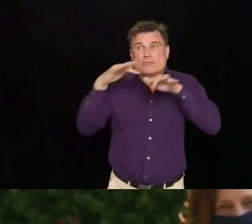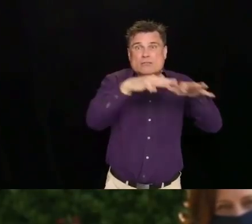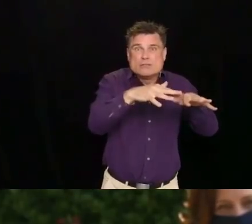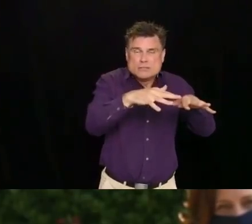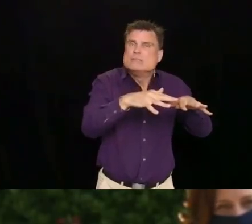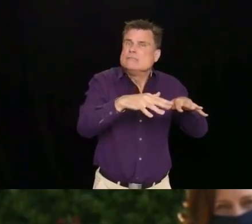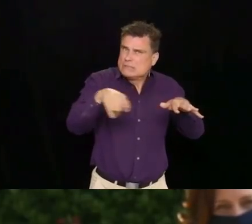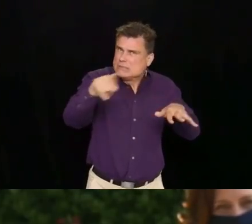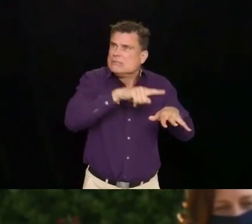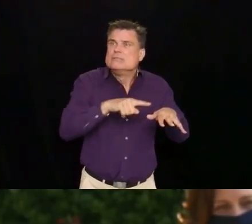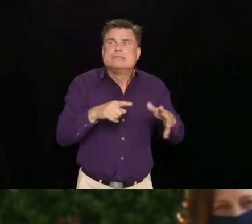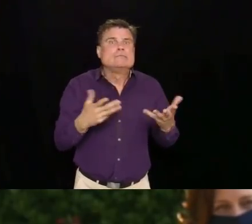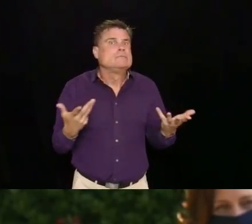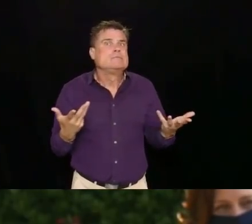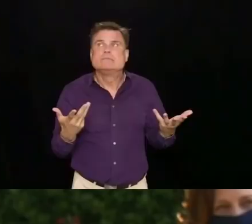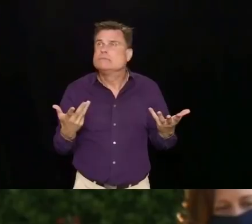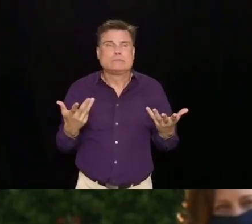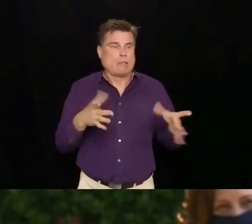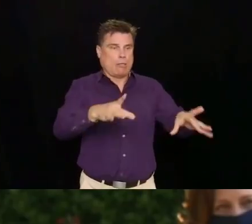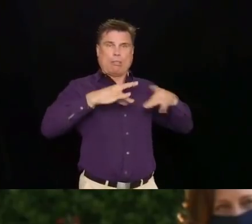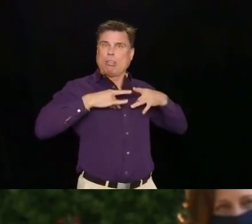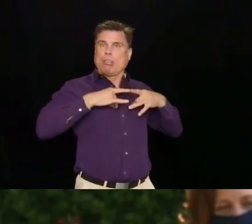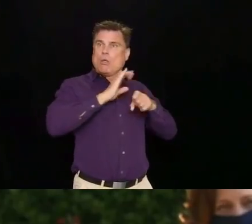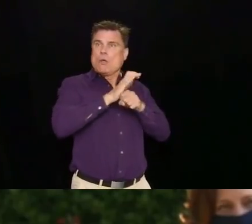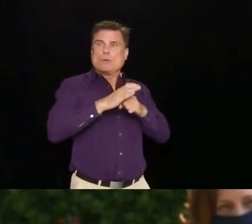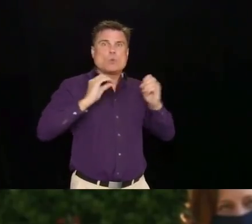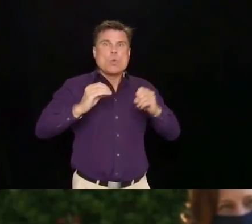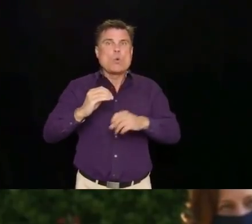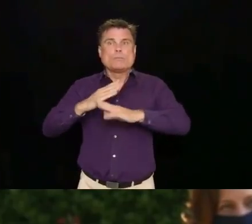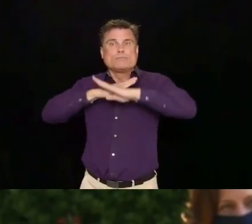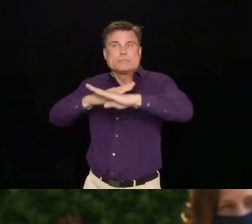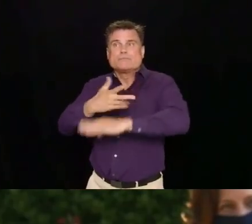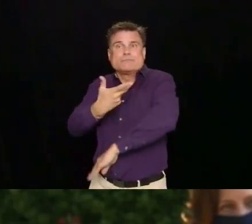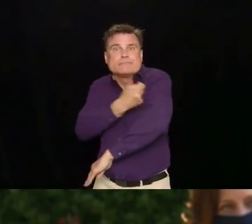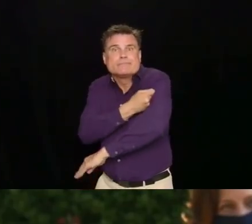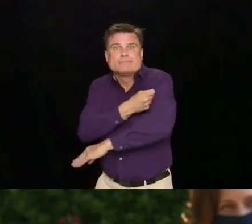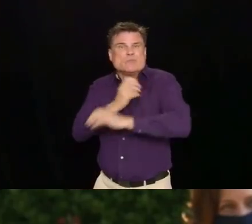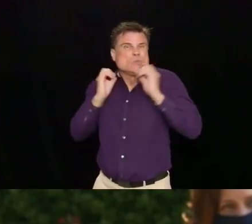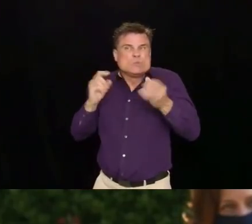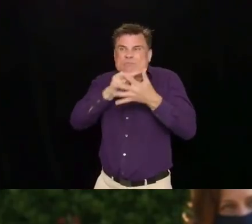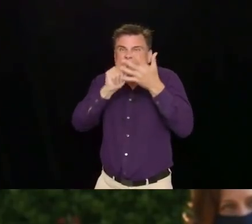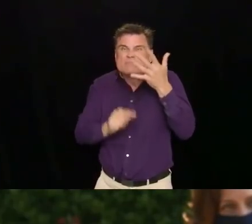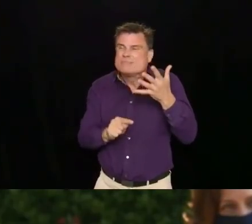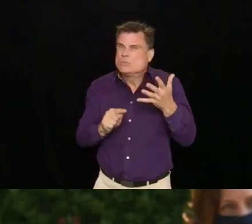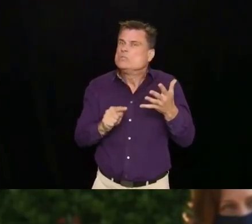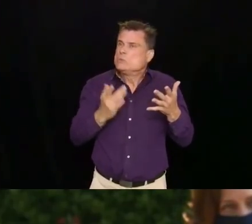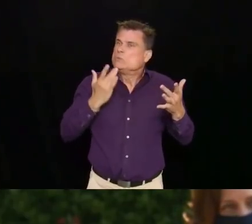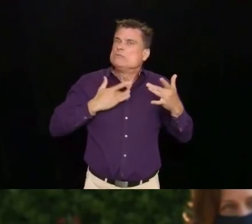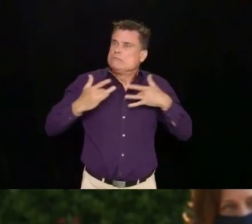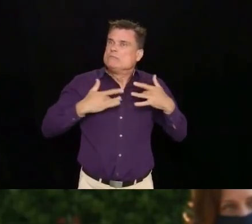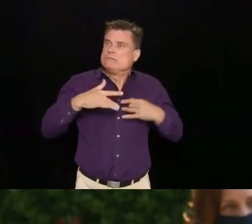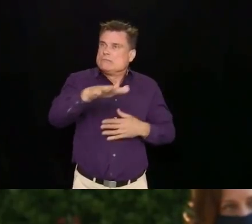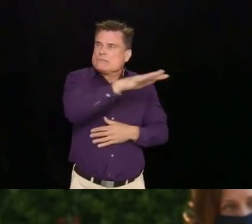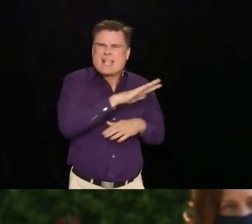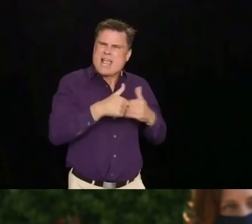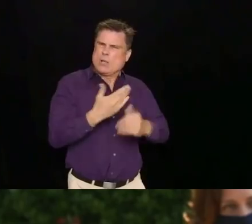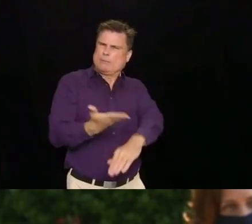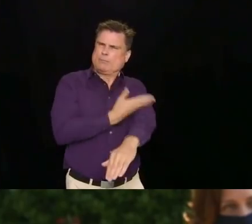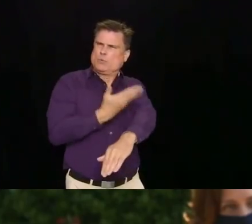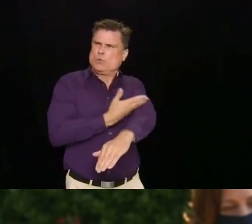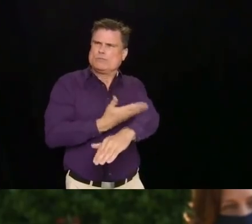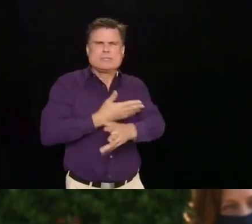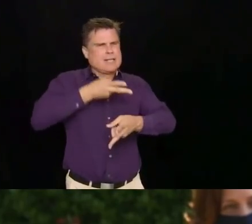which there's no vaccine and no cure. But we also have a broader question of improving care standards and